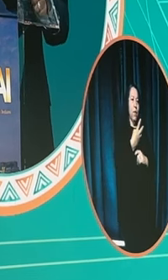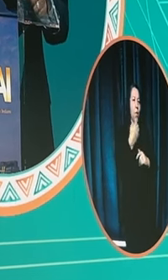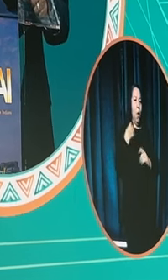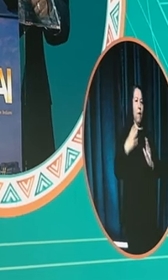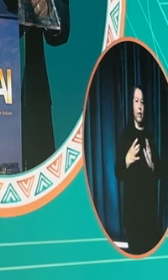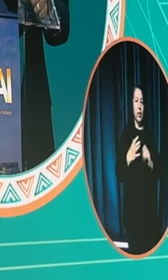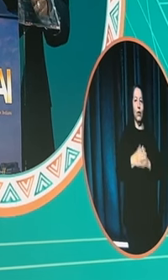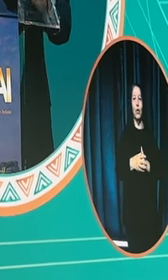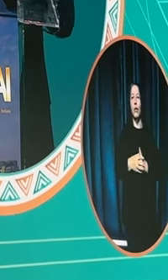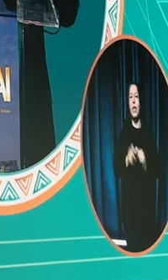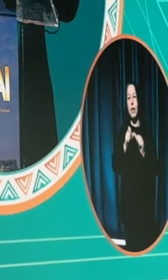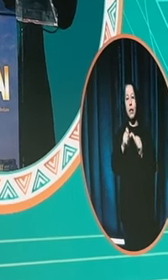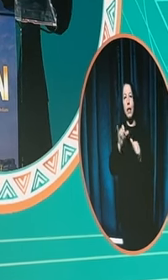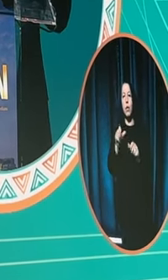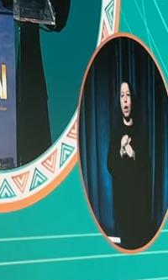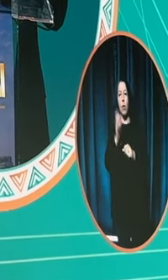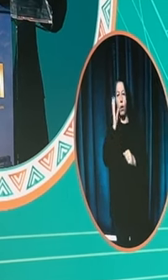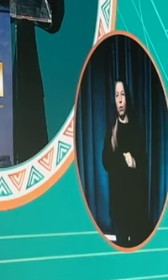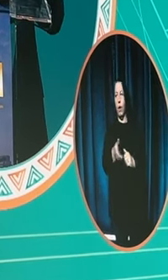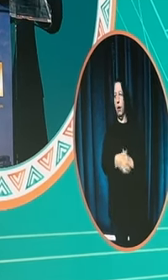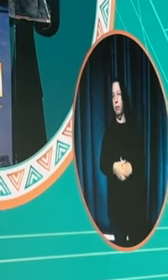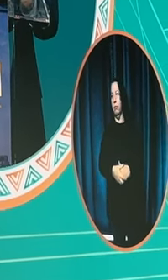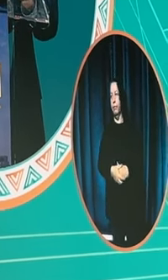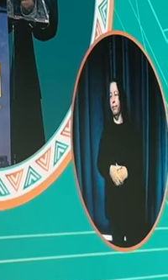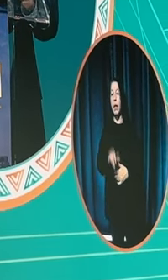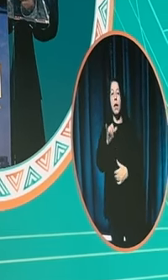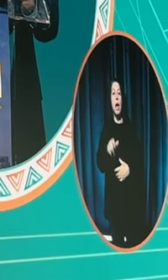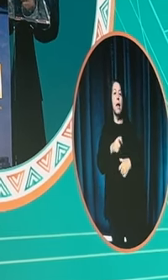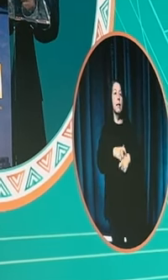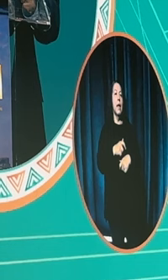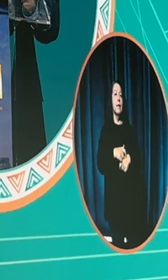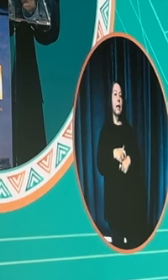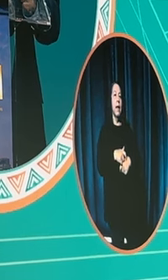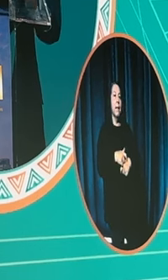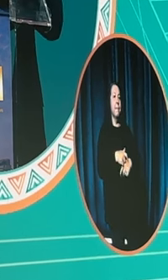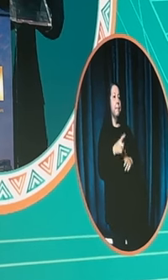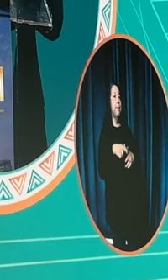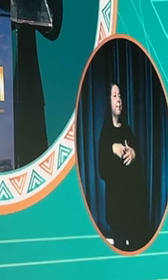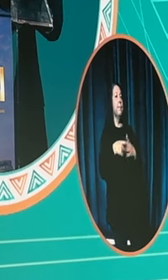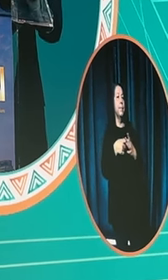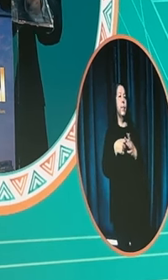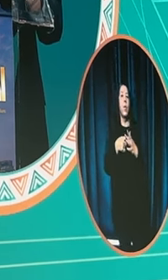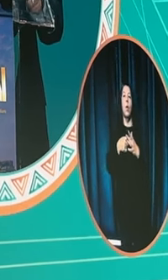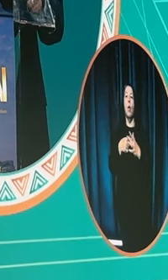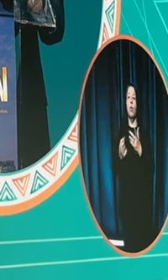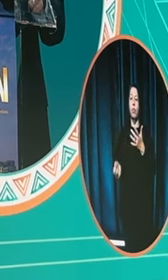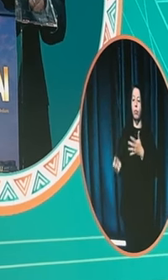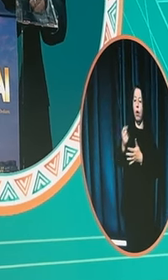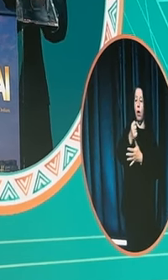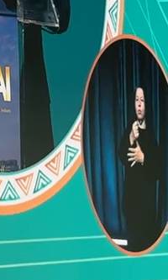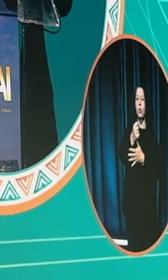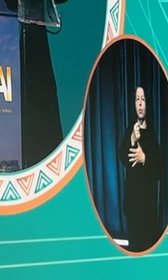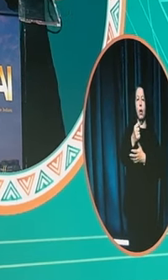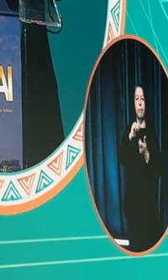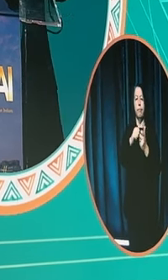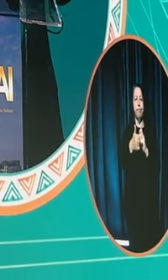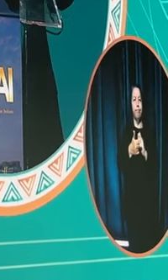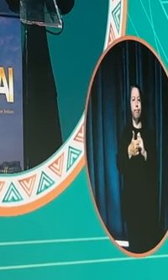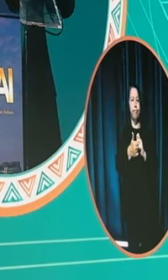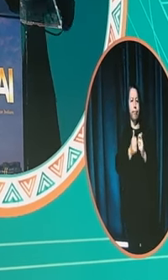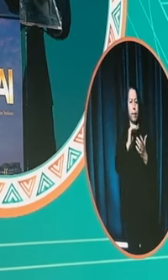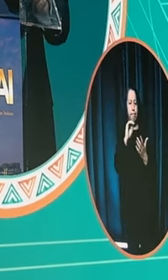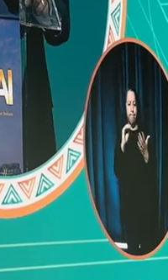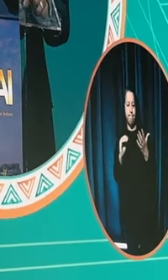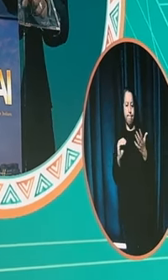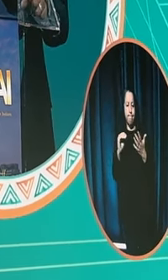work. And at that point, begin to prioritize the issues that